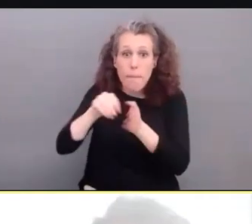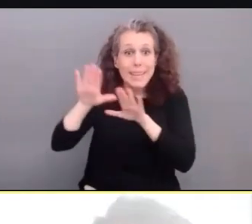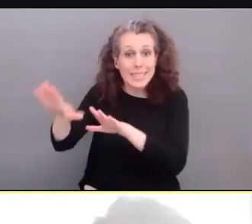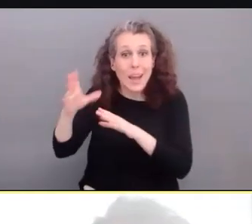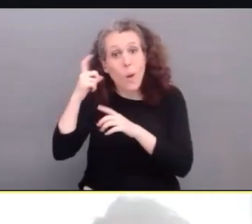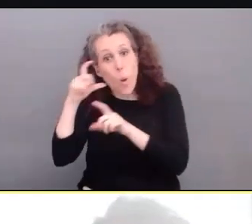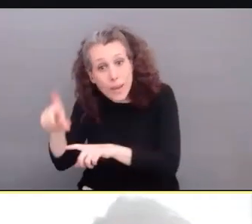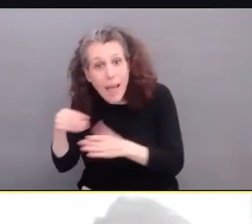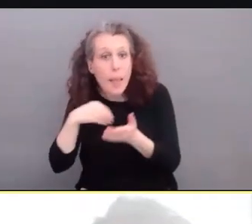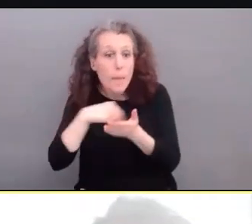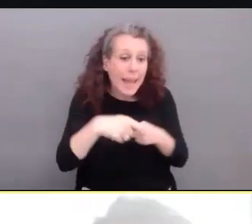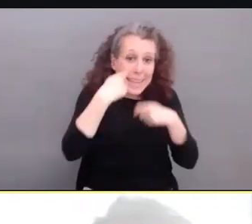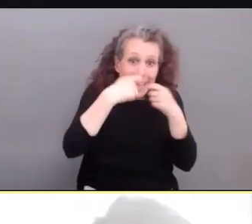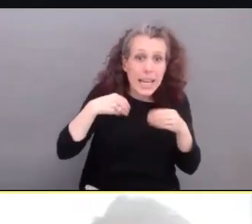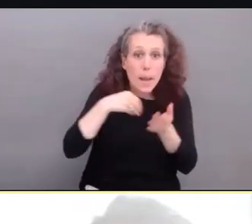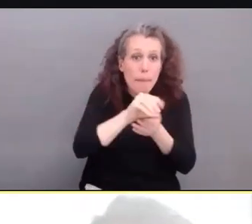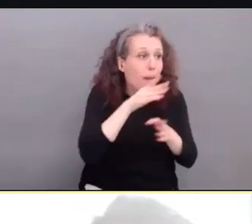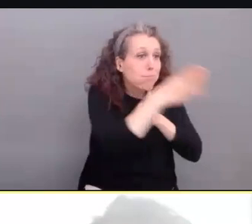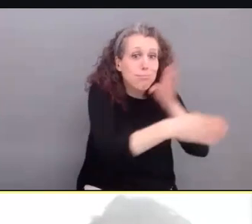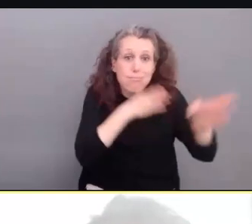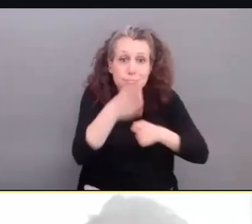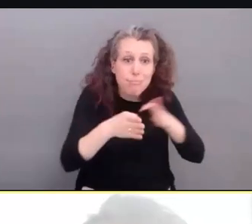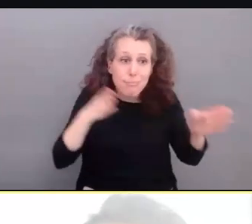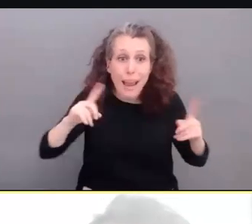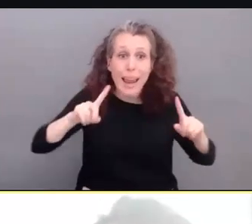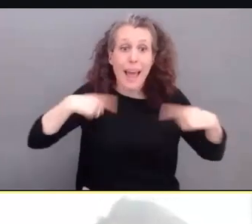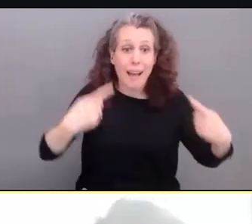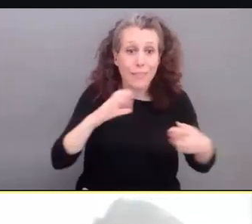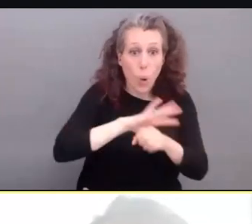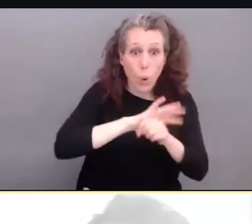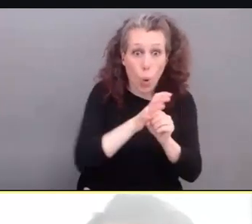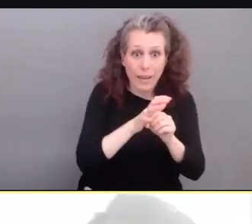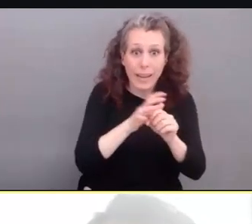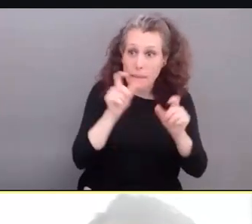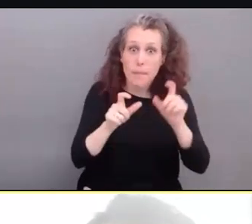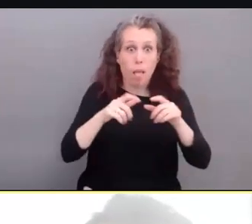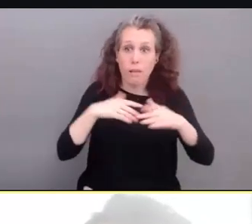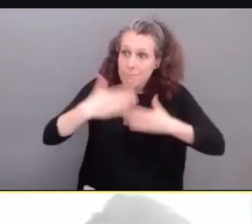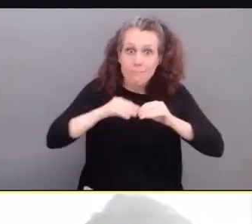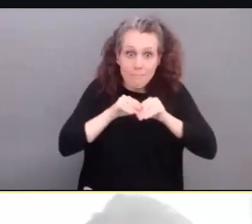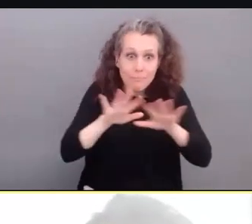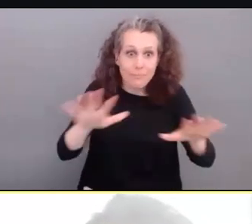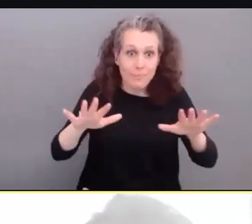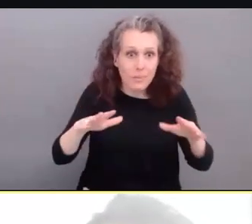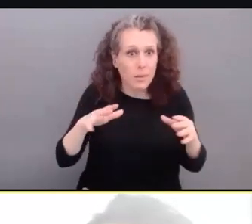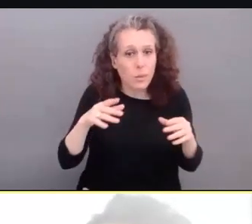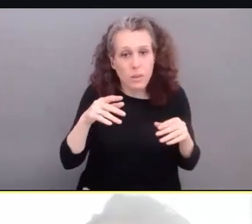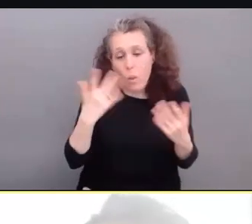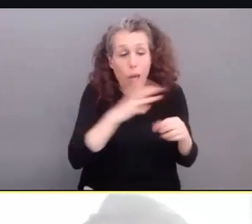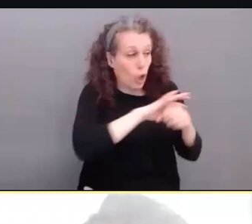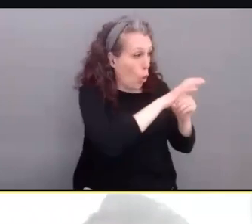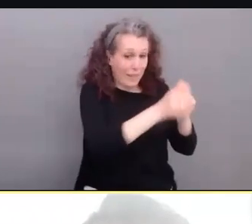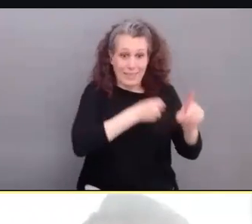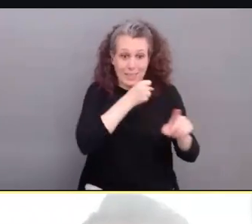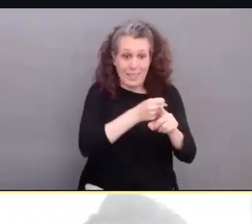in relation to the recovery from COVID. And we know that this sector was one of the most hardest